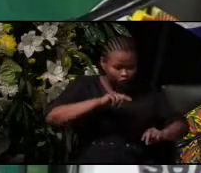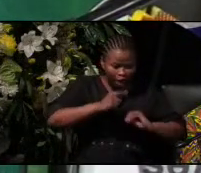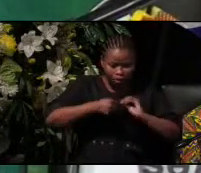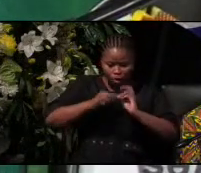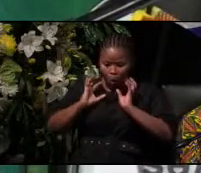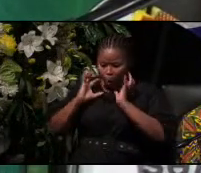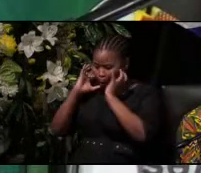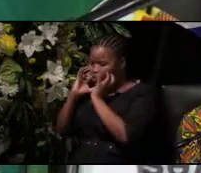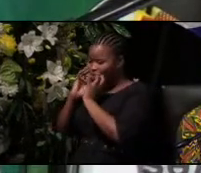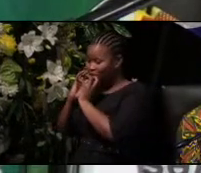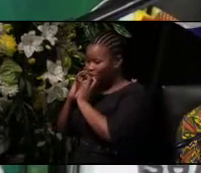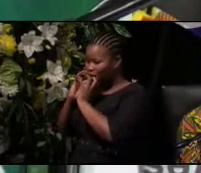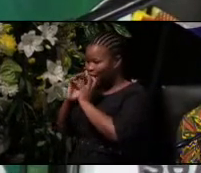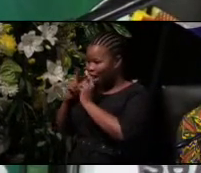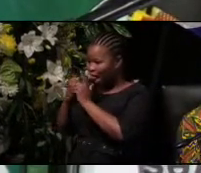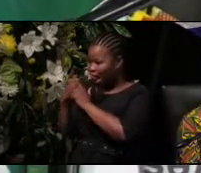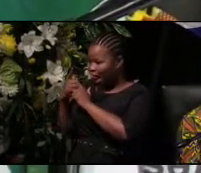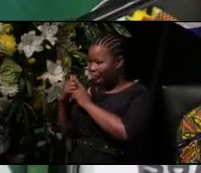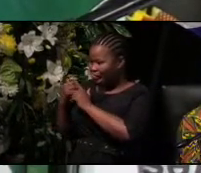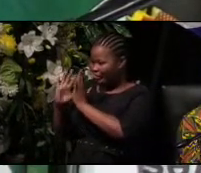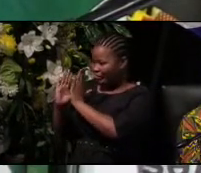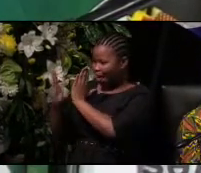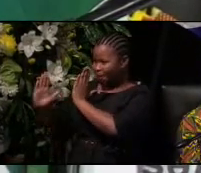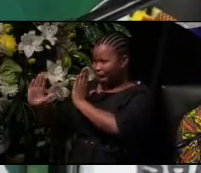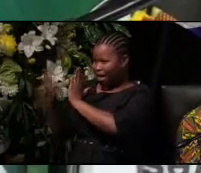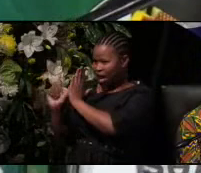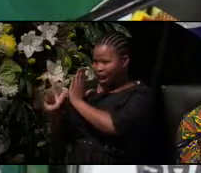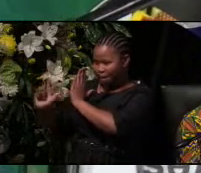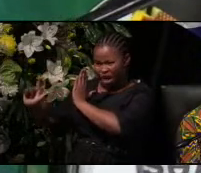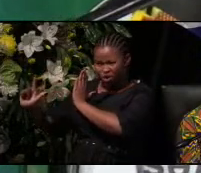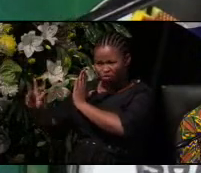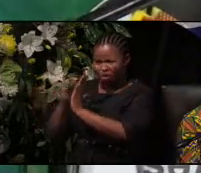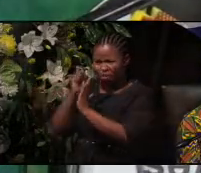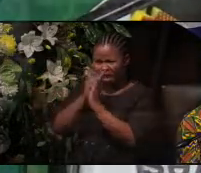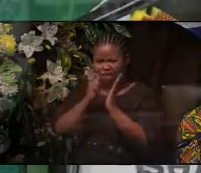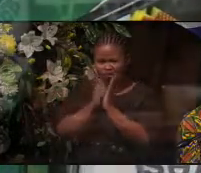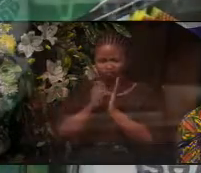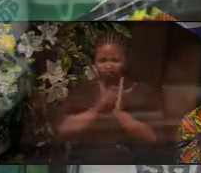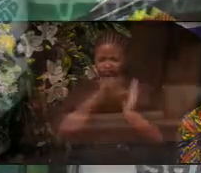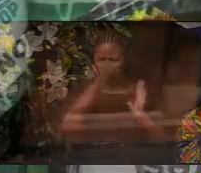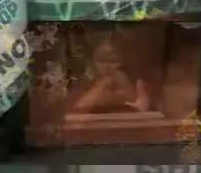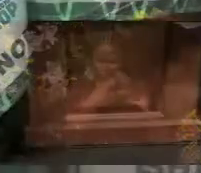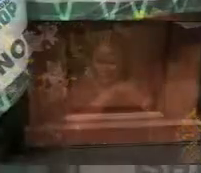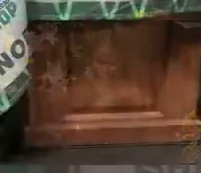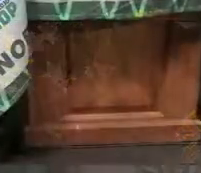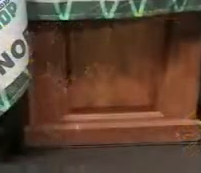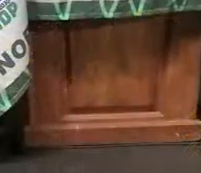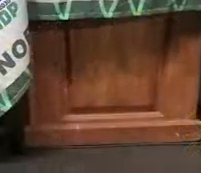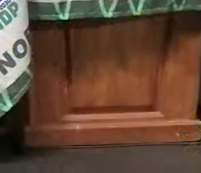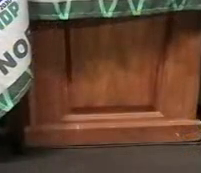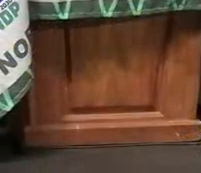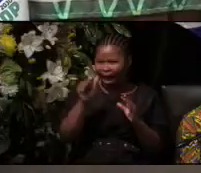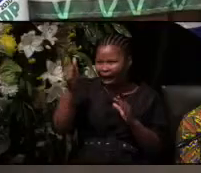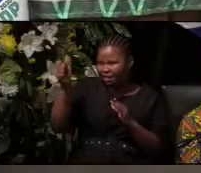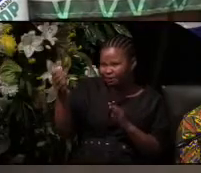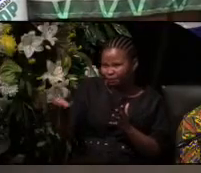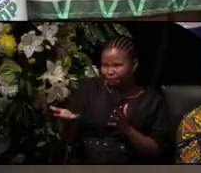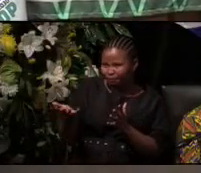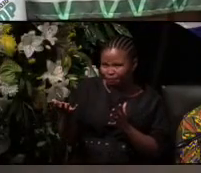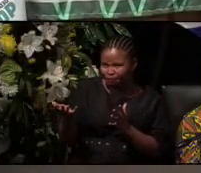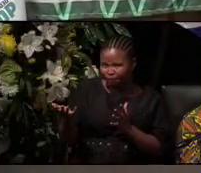Moses Cortana Library where his writings will be stored and those of